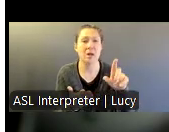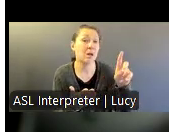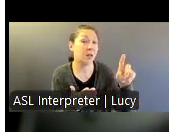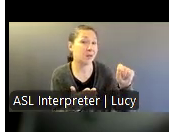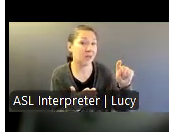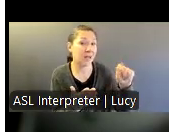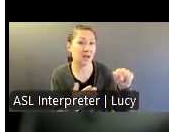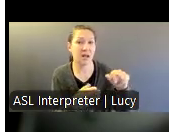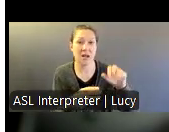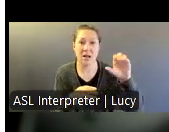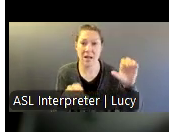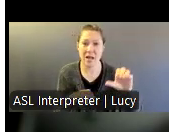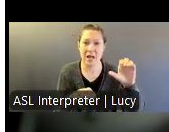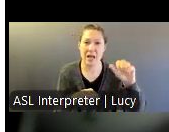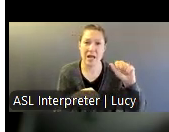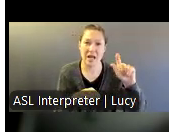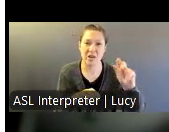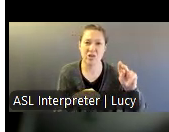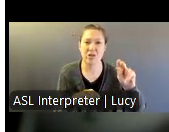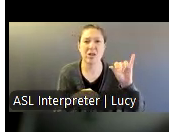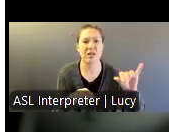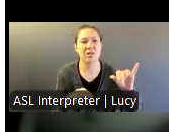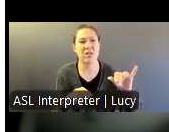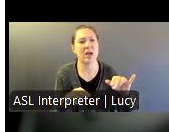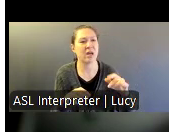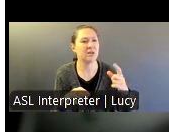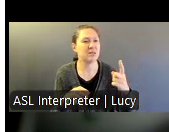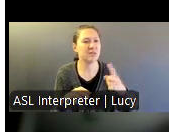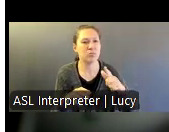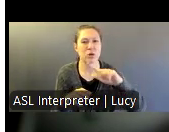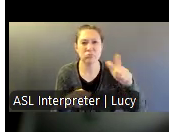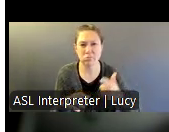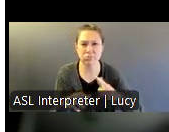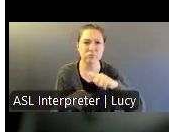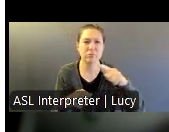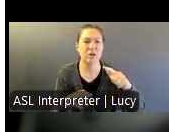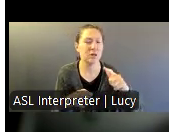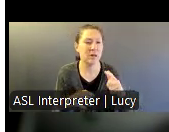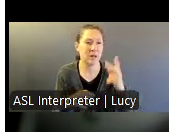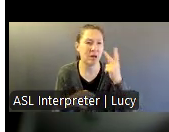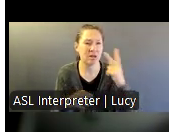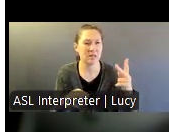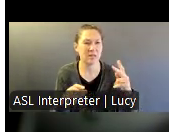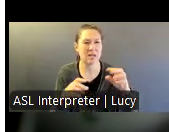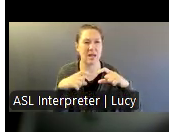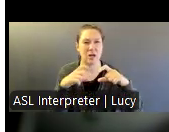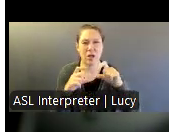cyclical process. We have gears here to sort of illustrate that. Um,